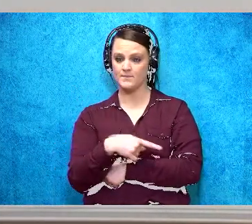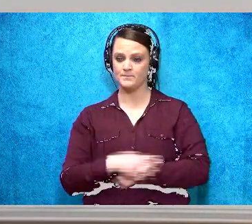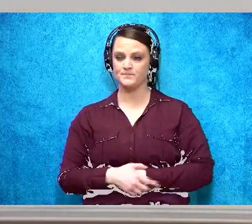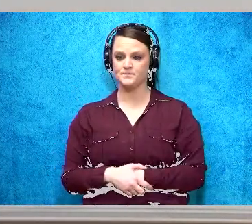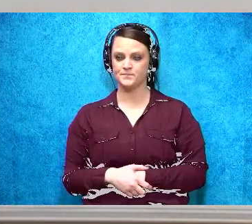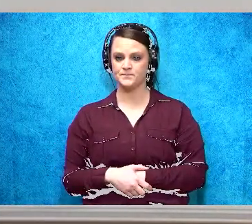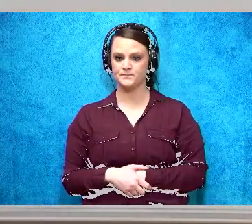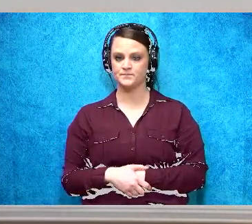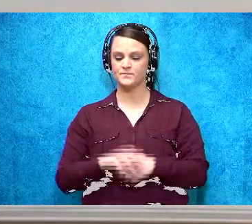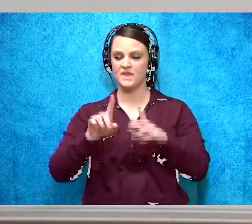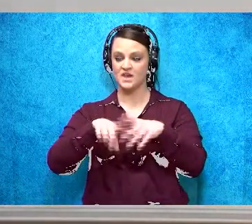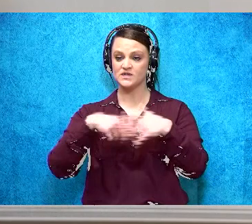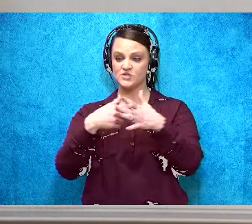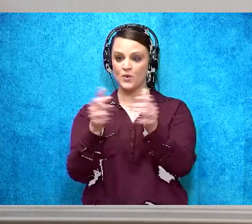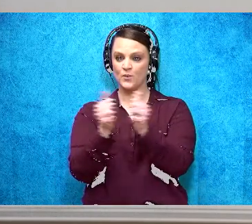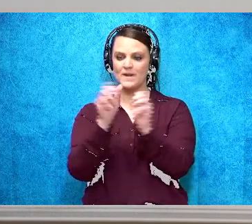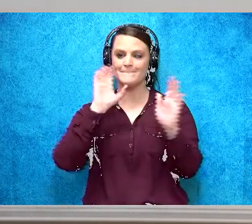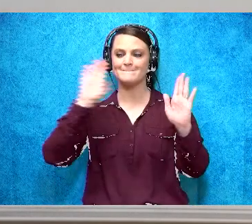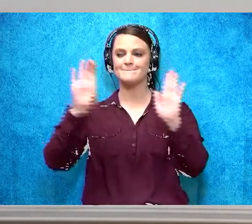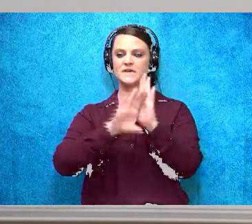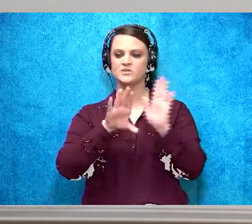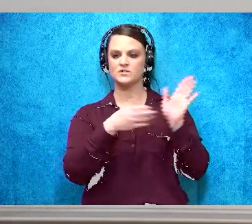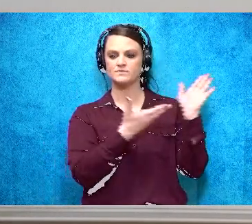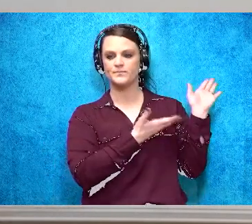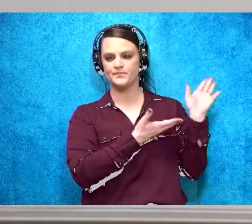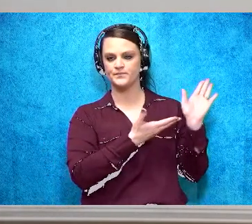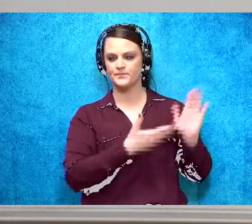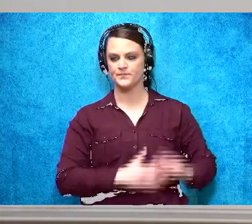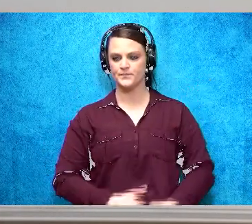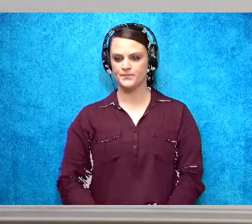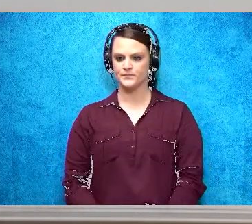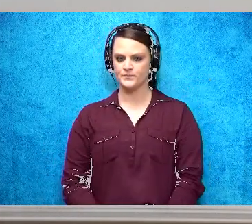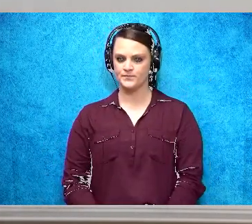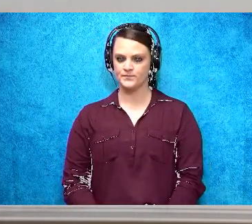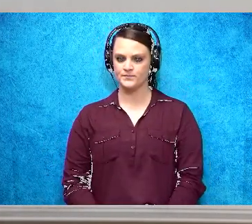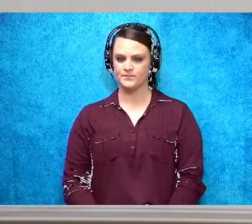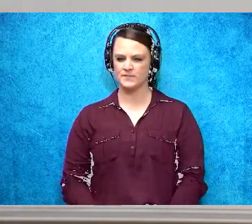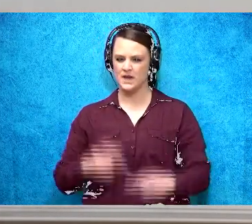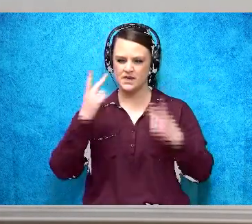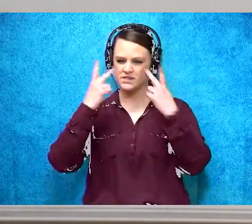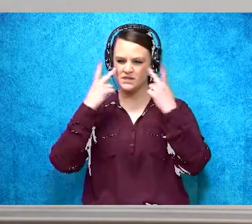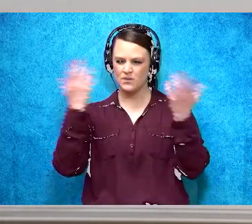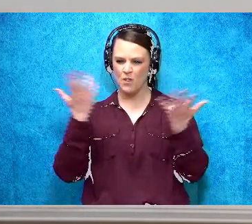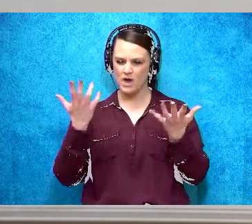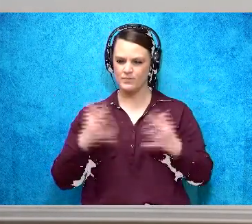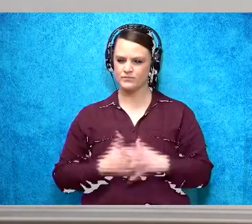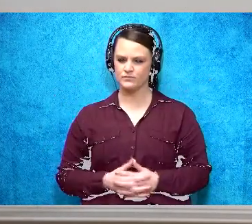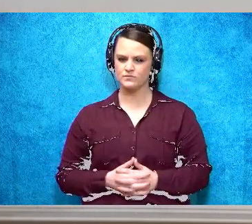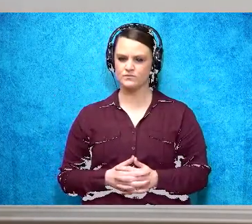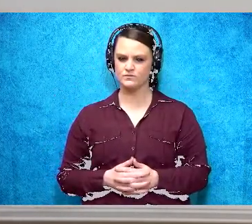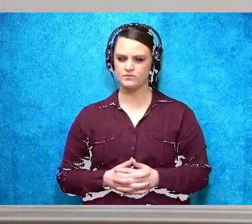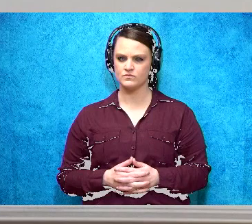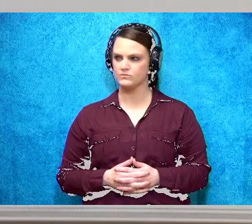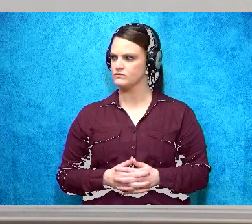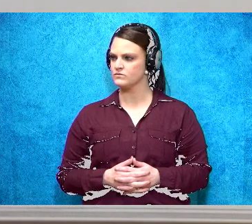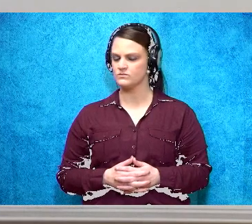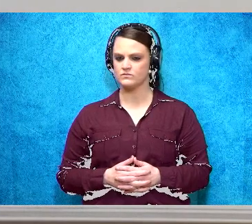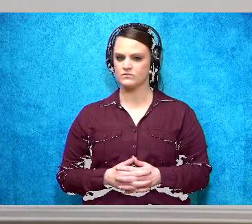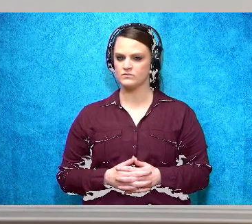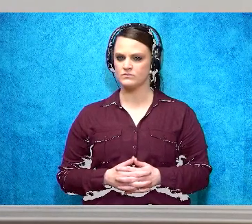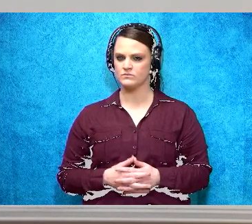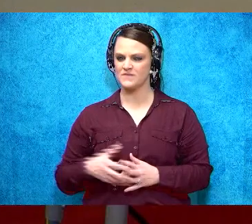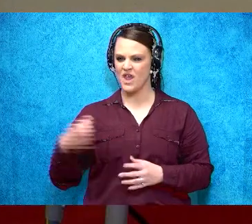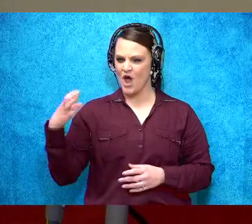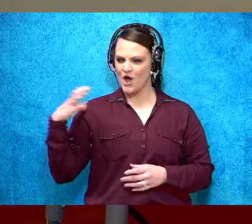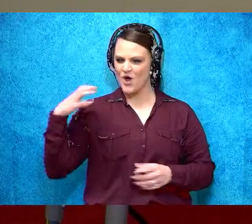like to start off with this picture. What do you see? What do you see? I see a coach